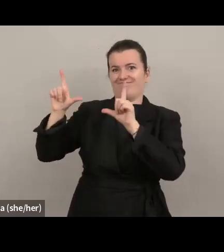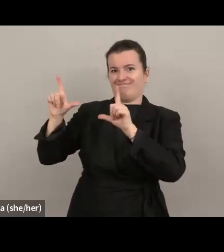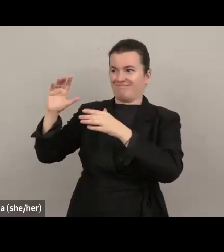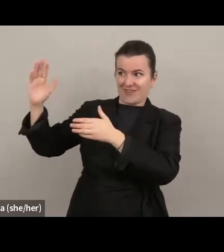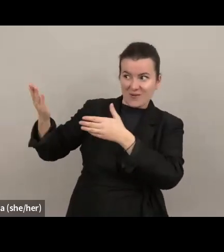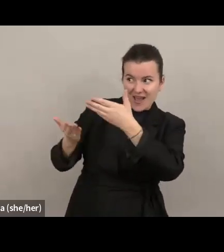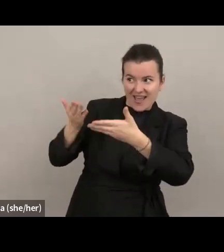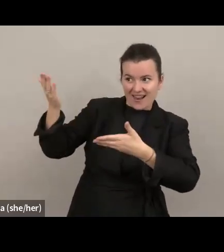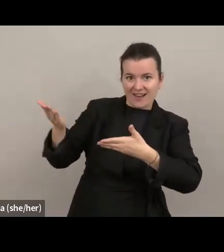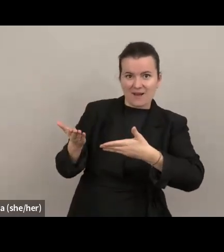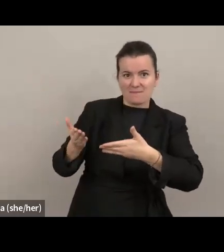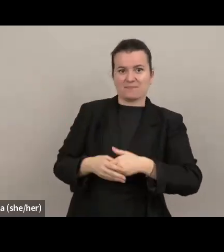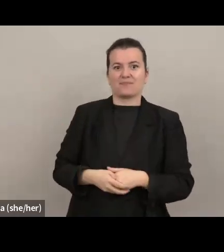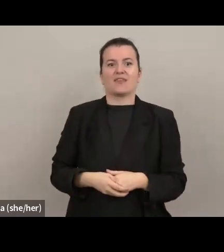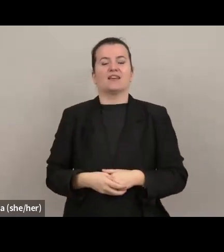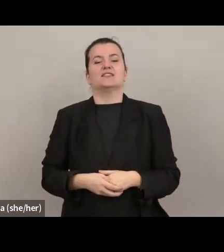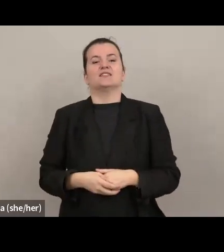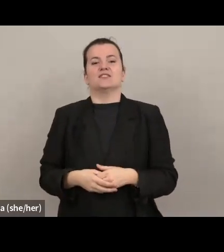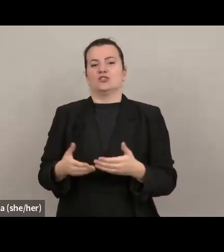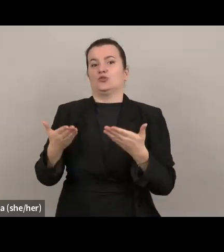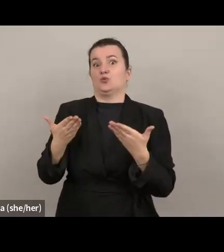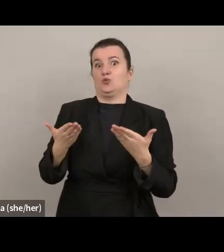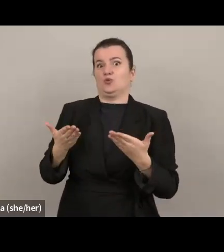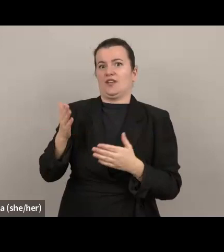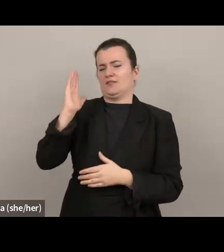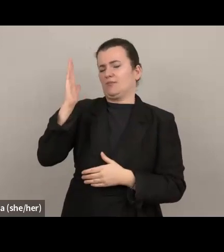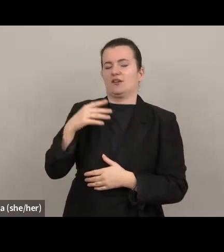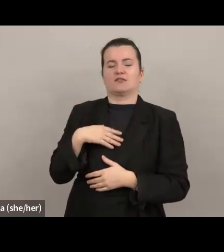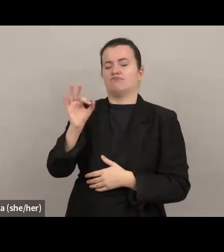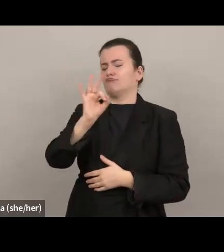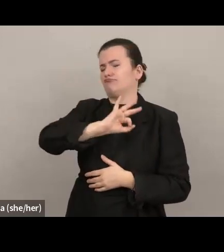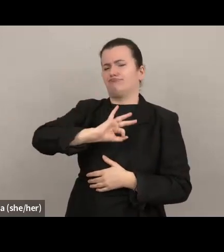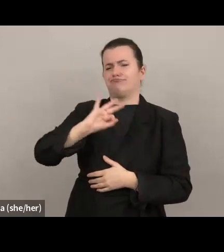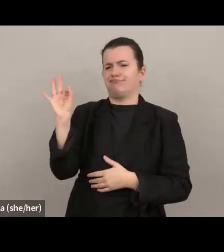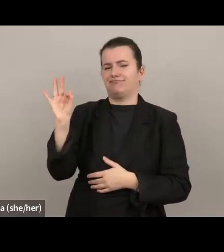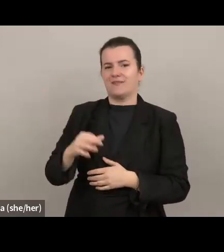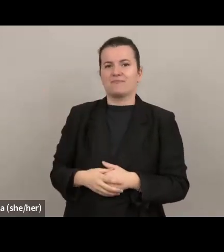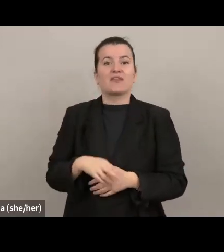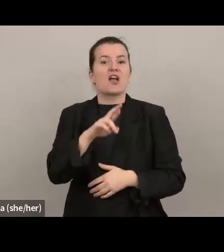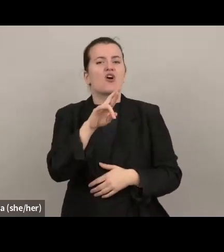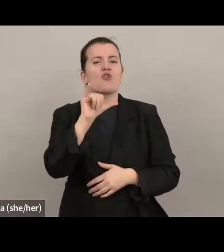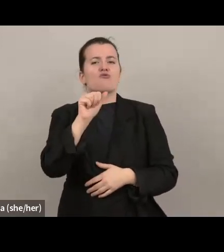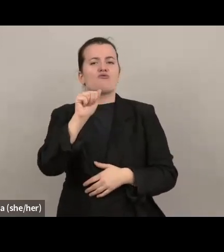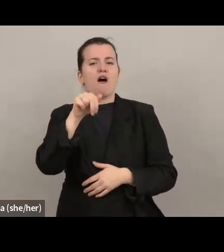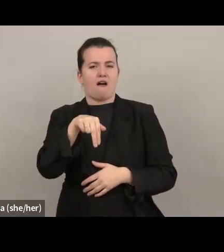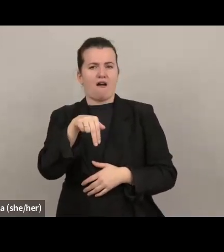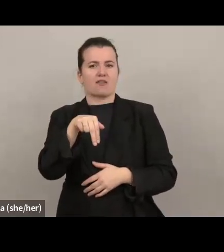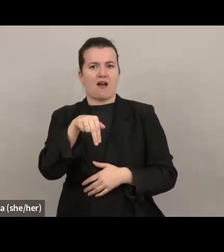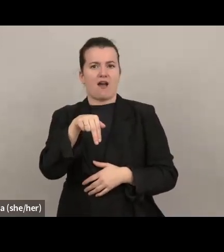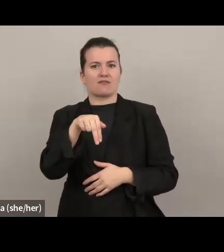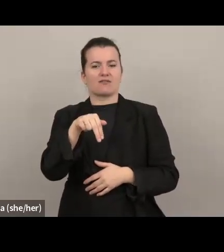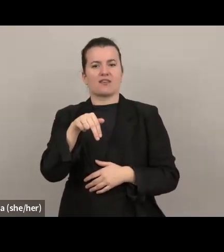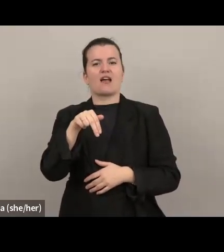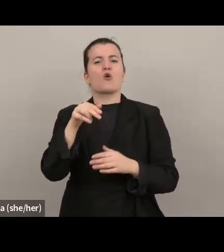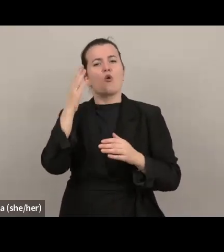for today. We have a great panel of speakers to assist us with this discussion. Ryan will share more of each speaker's detailed bios